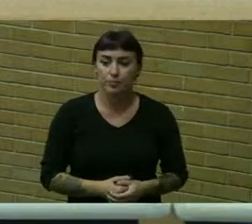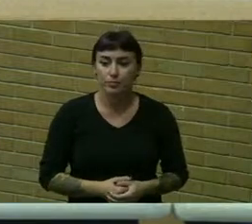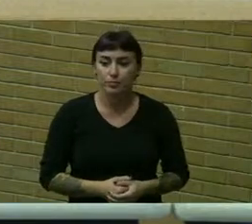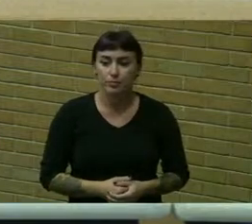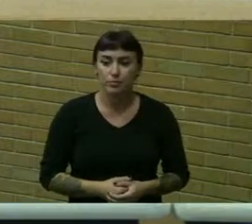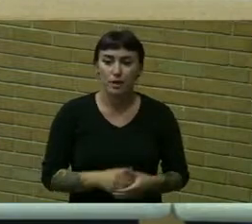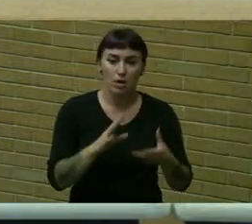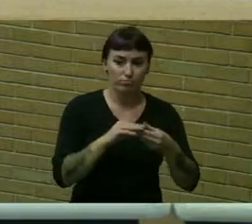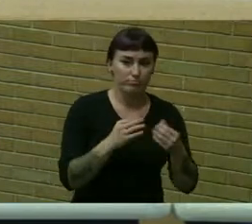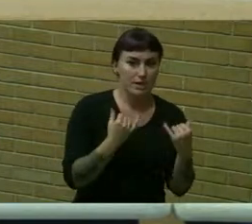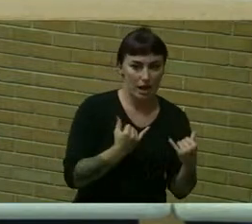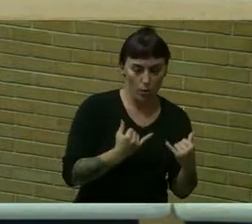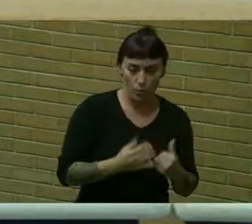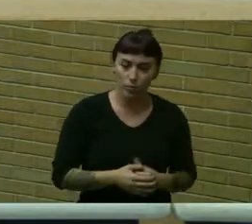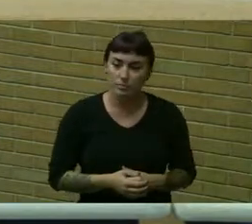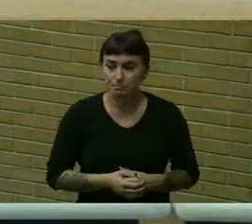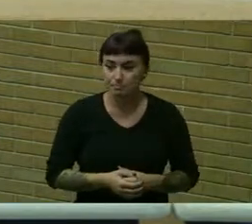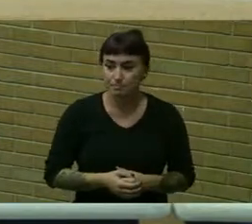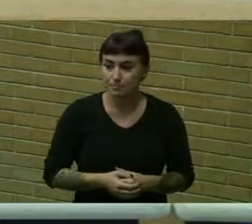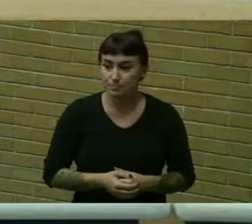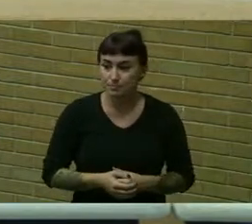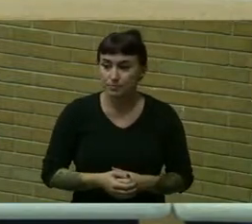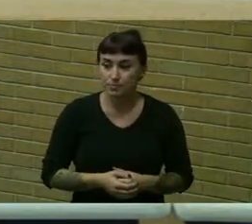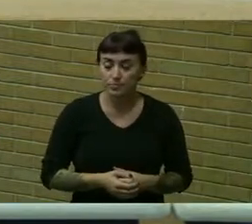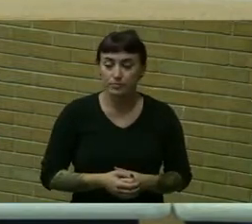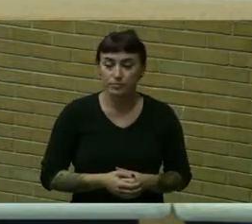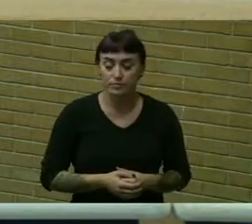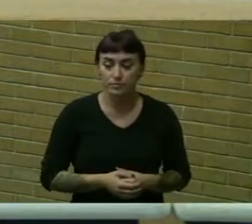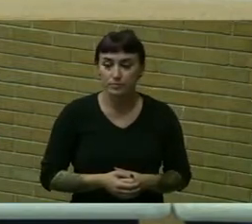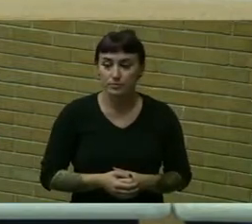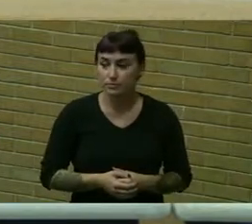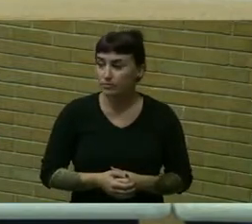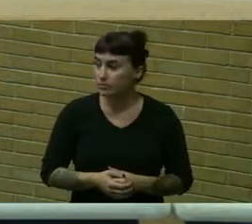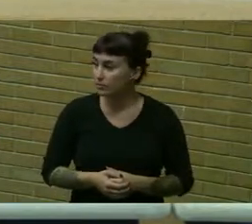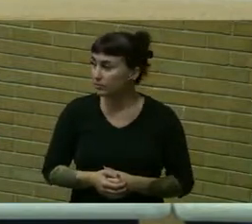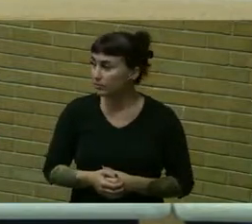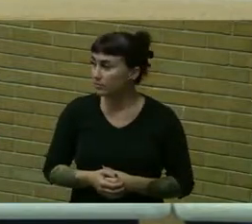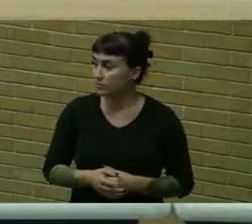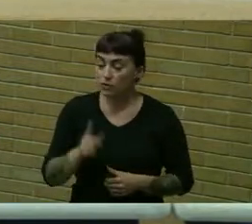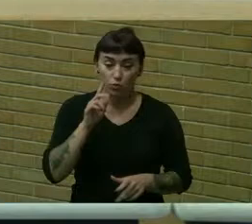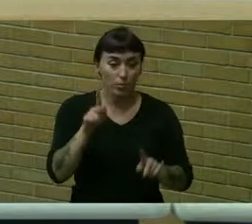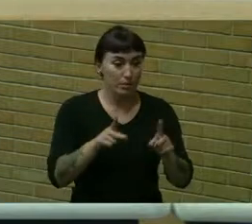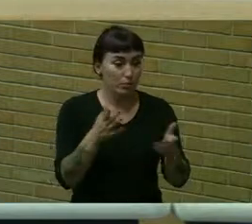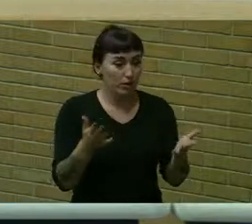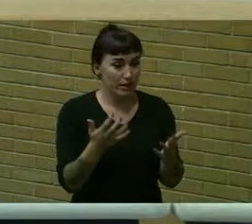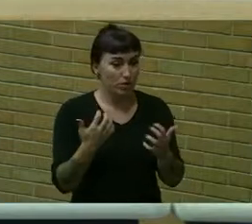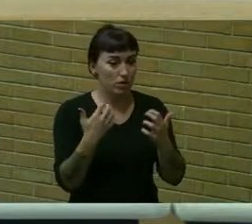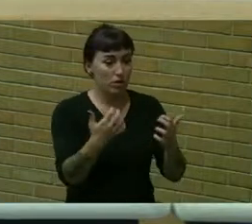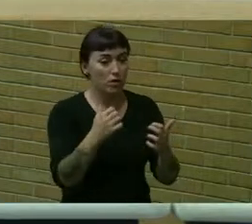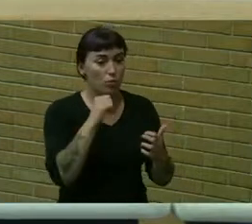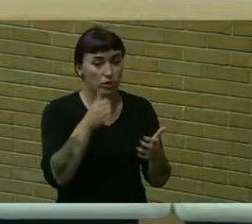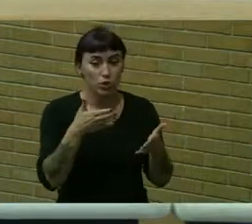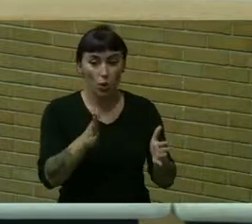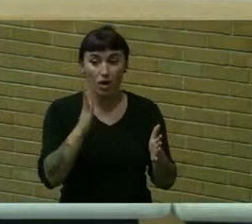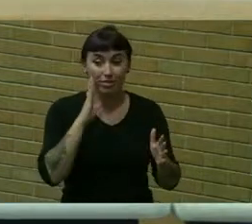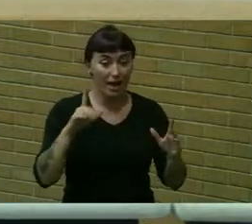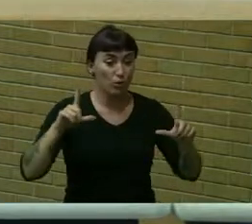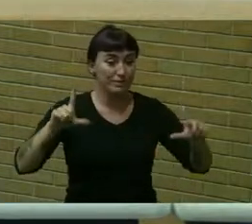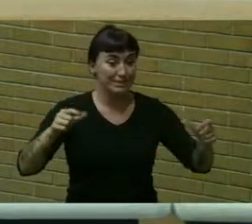it now as well. For the sake of the people here in the room, we do not allow signs in